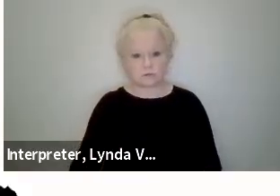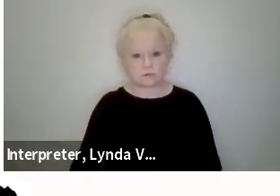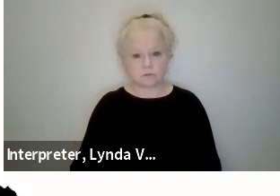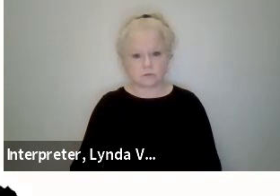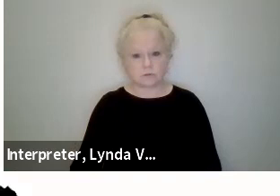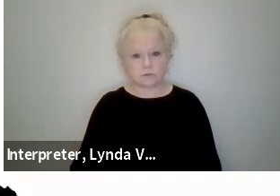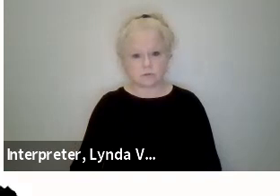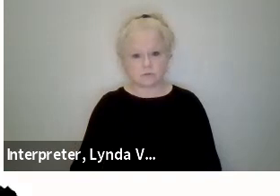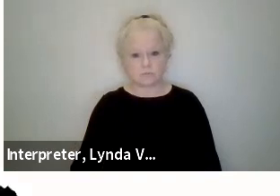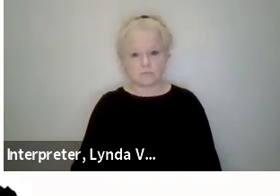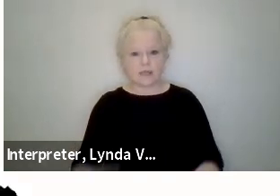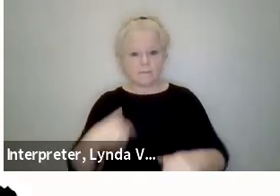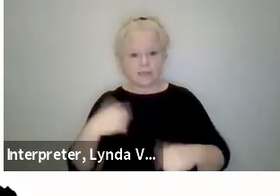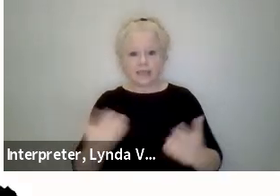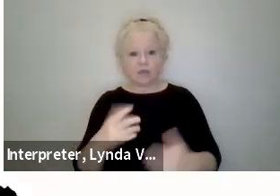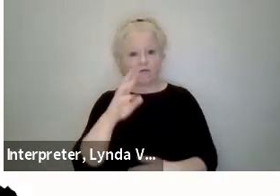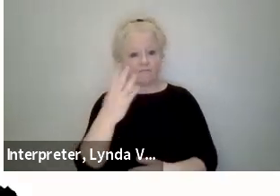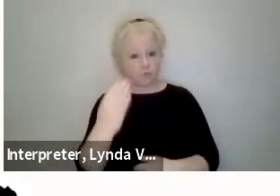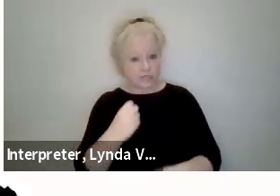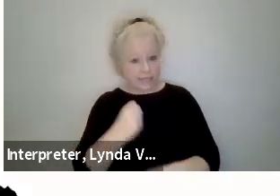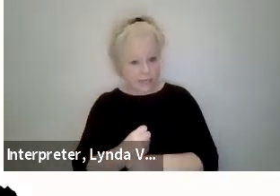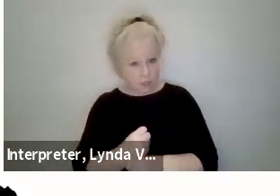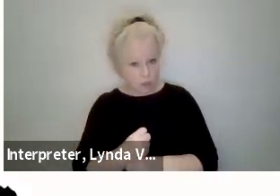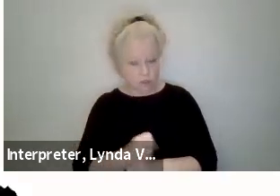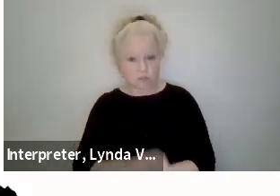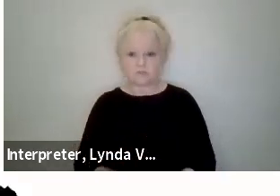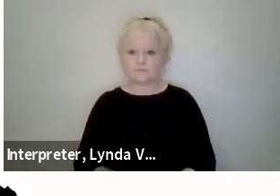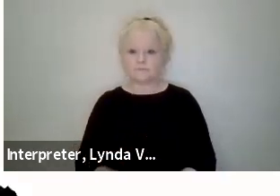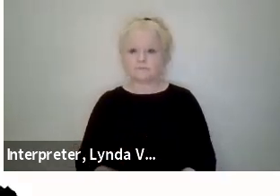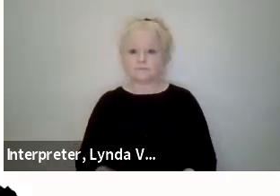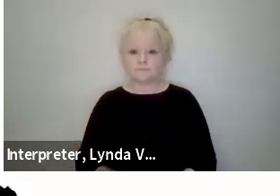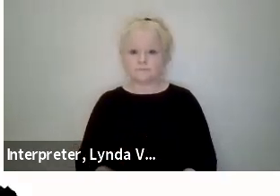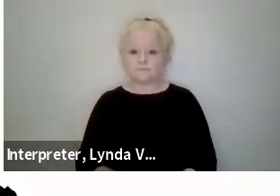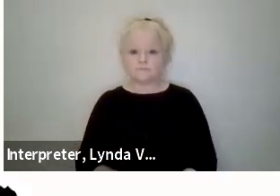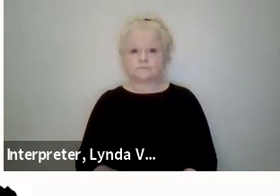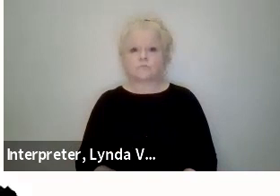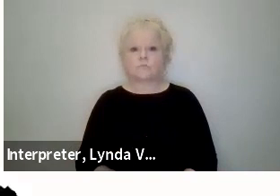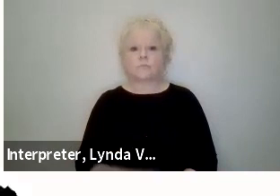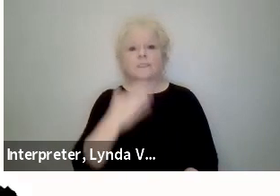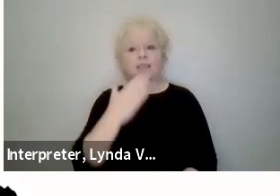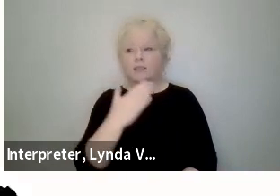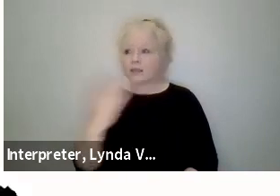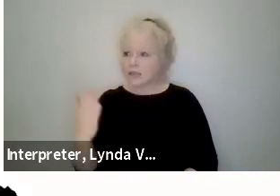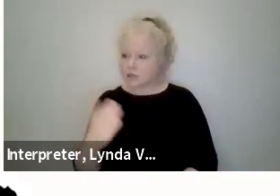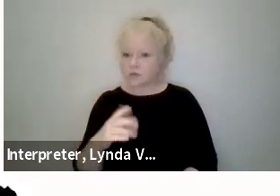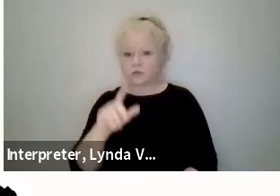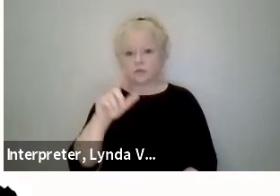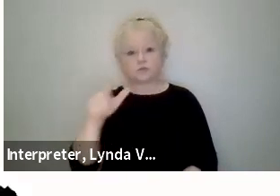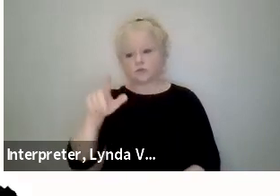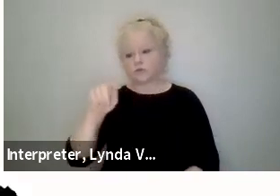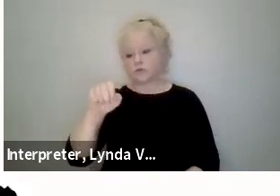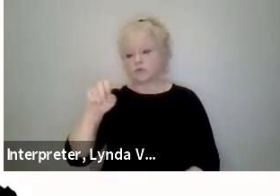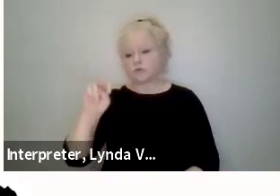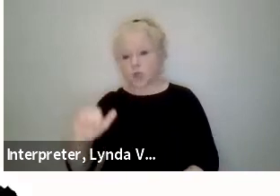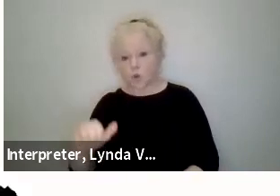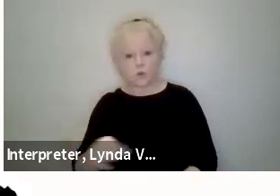I've been here for about 14 years. I'd like to first saying thank you to Tony and Guinevere